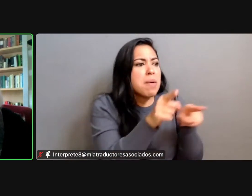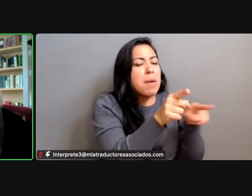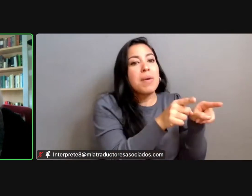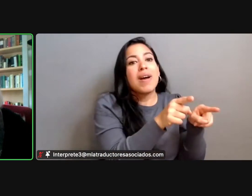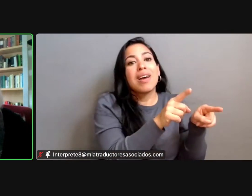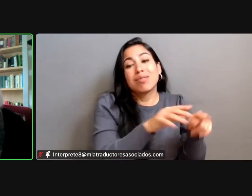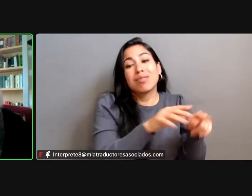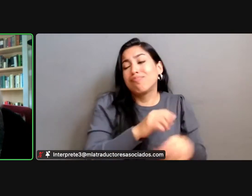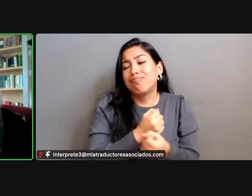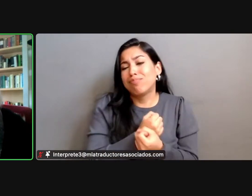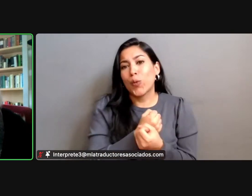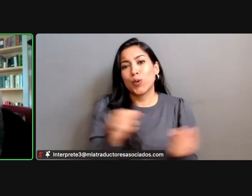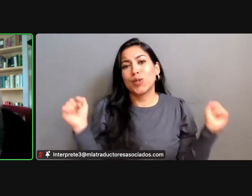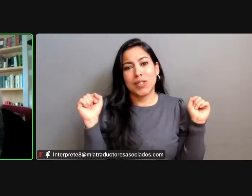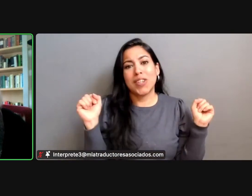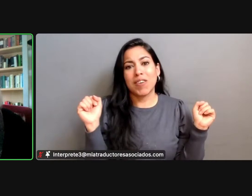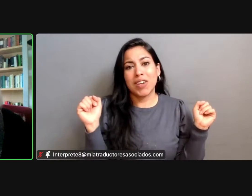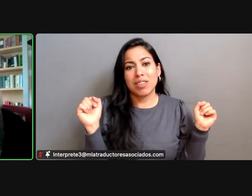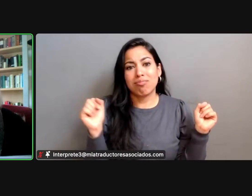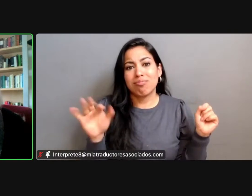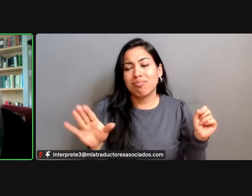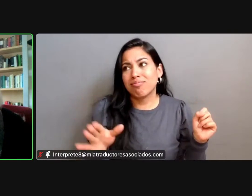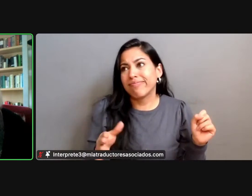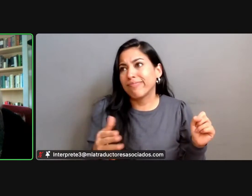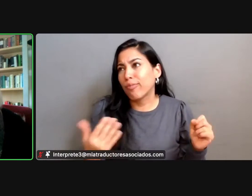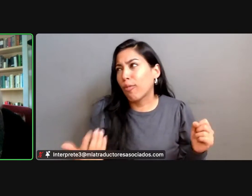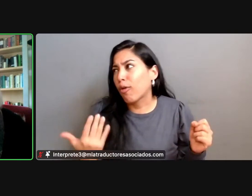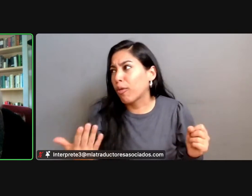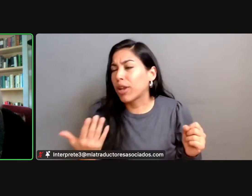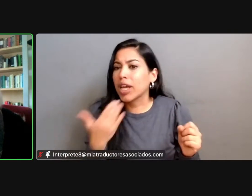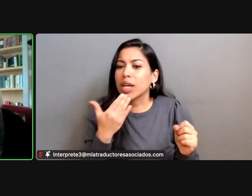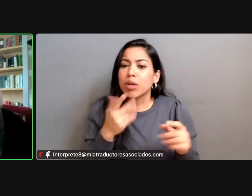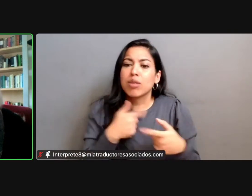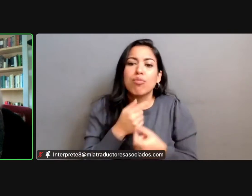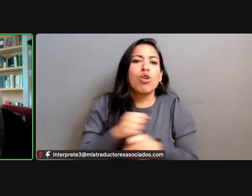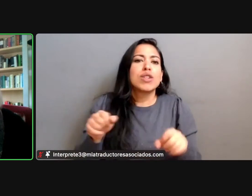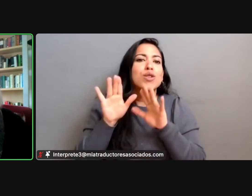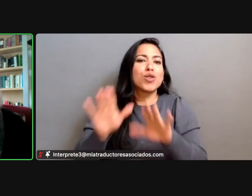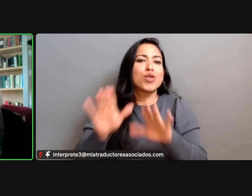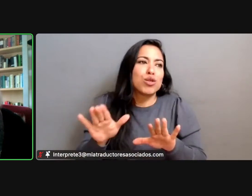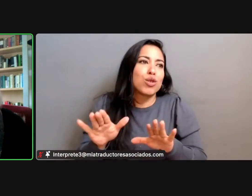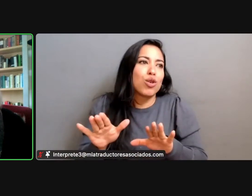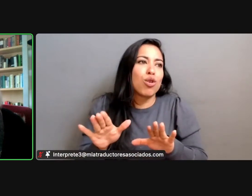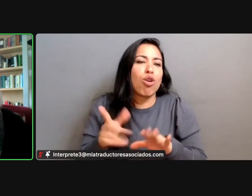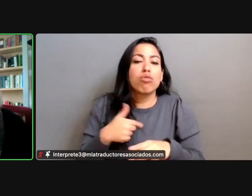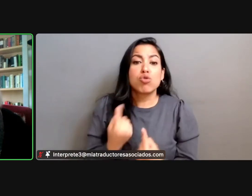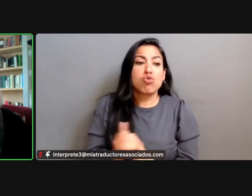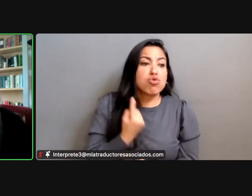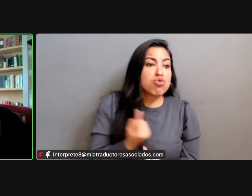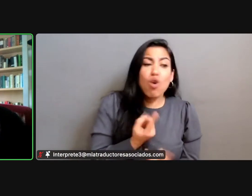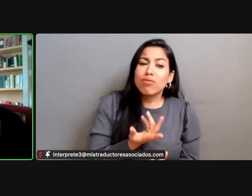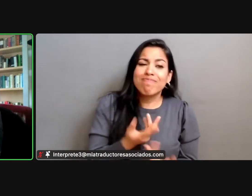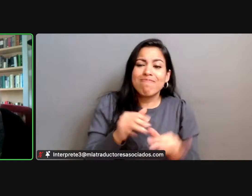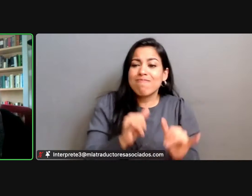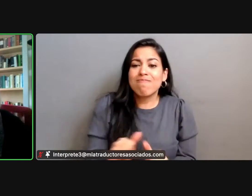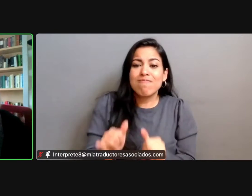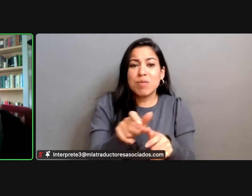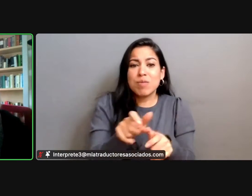And it is also impossible to do it at an individual